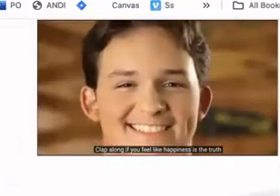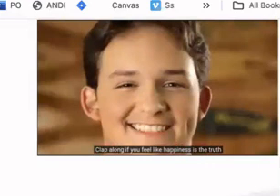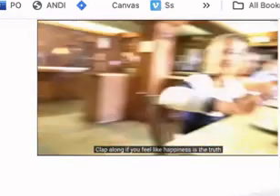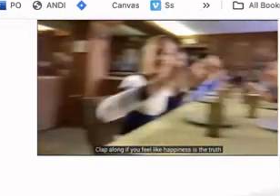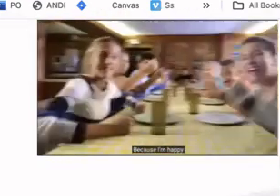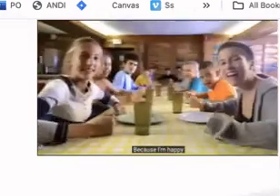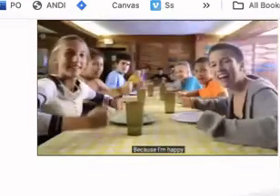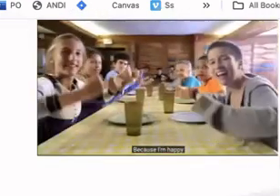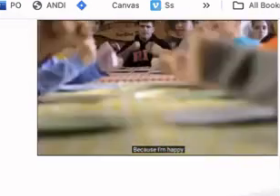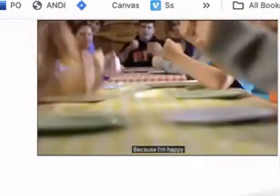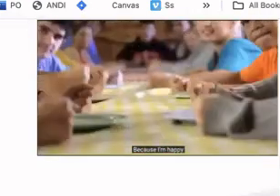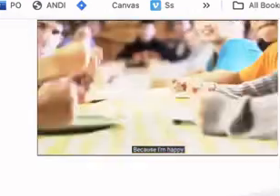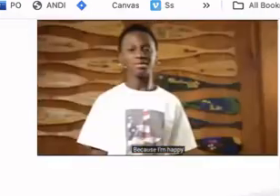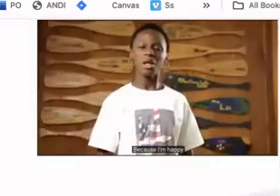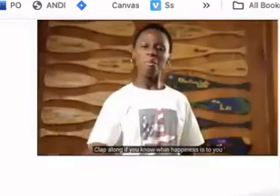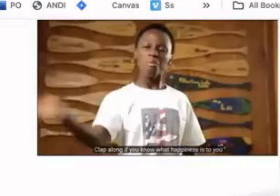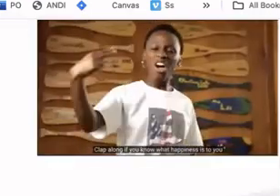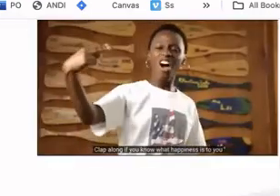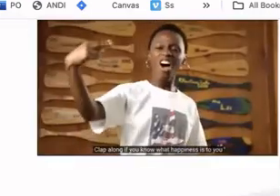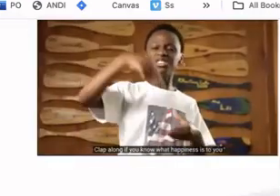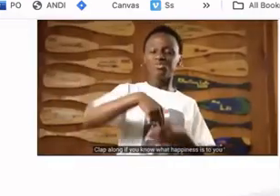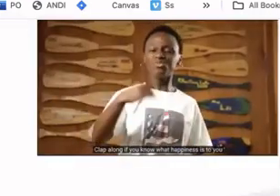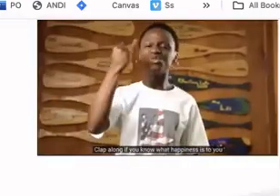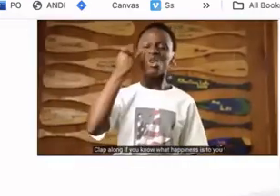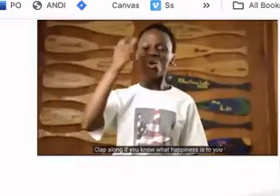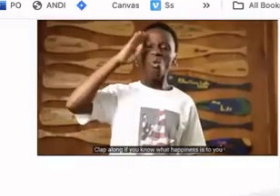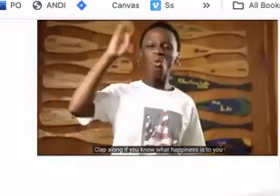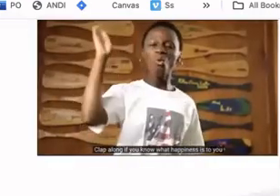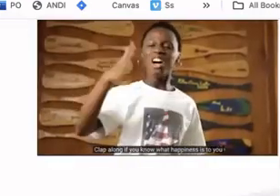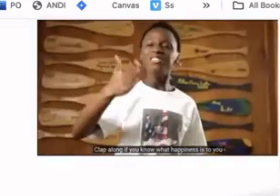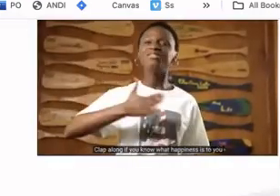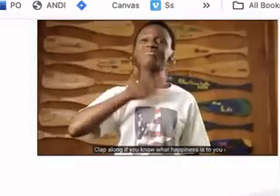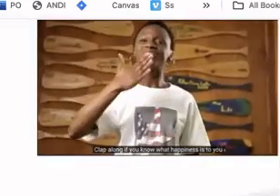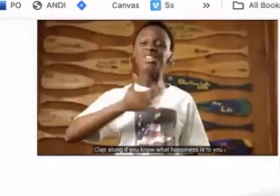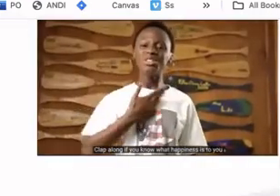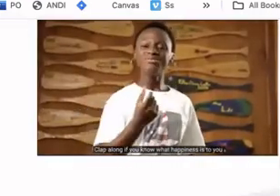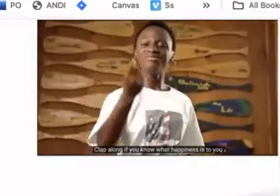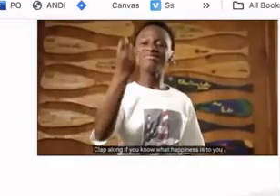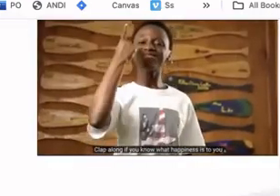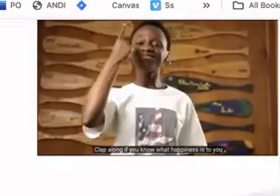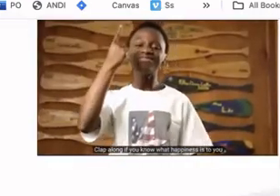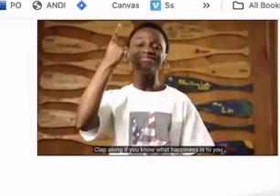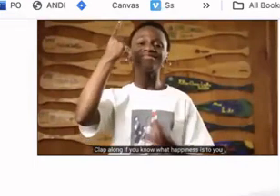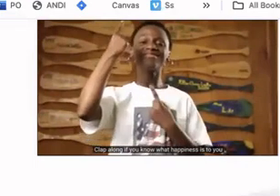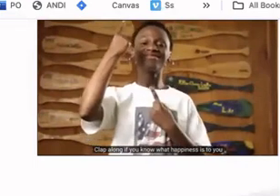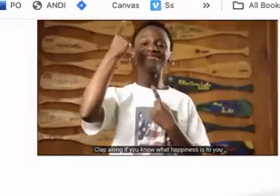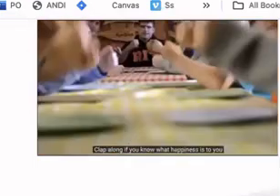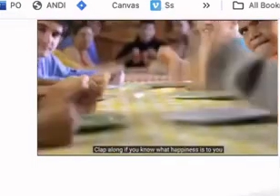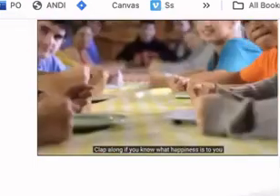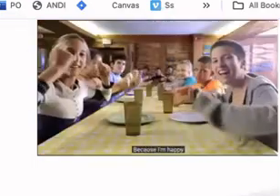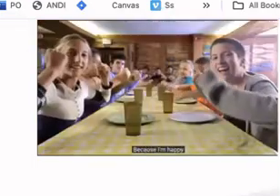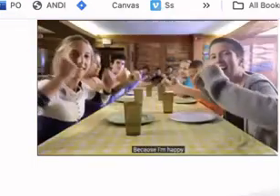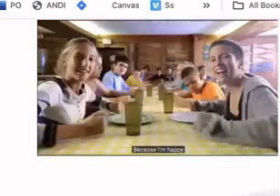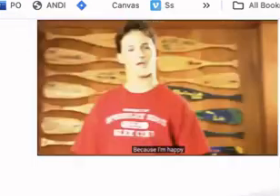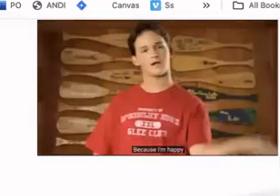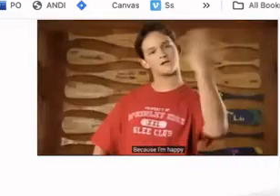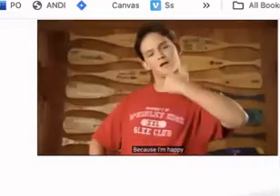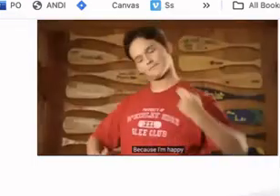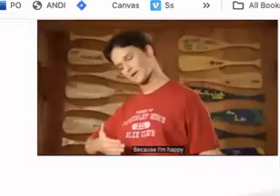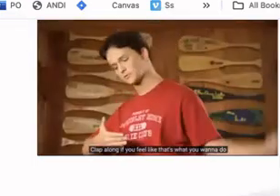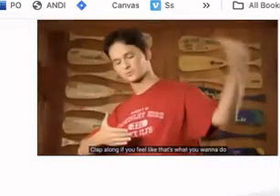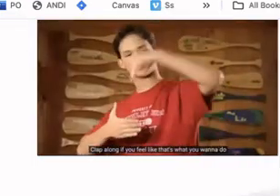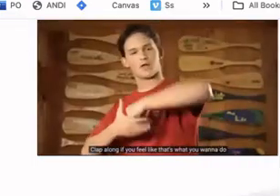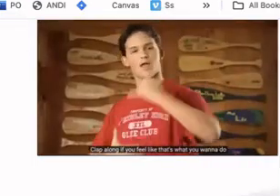is the truth. Because I'm happy. Clap along if you know what happiness is to you. Because